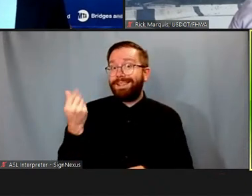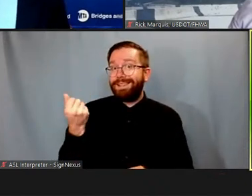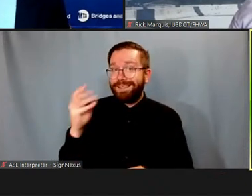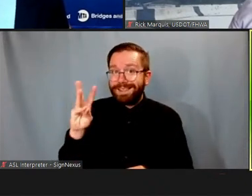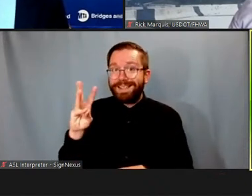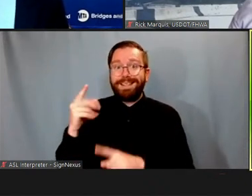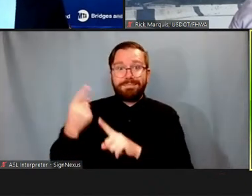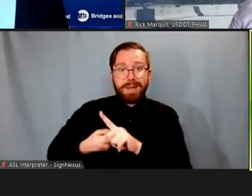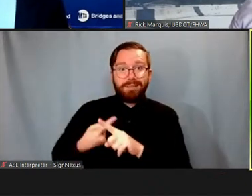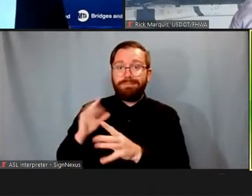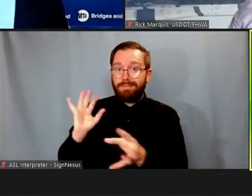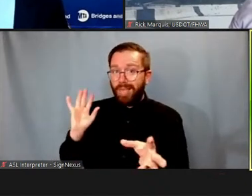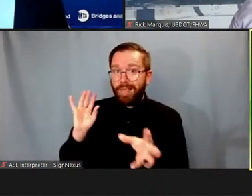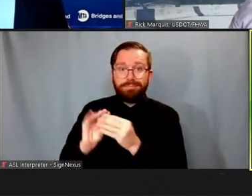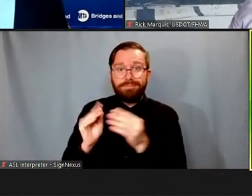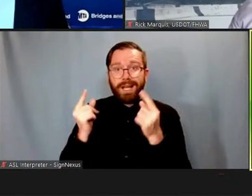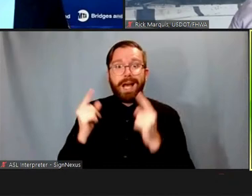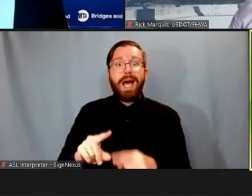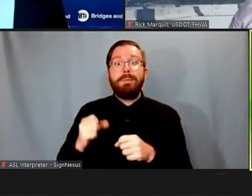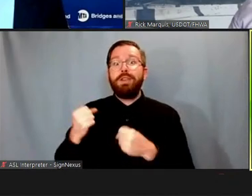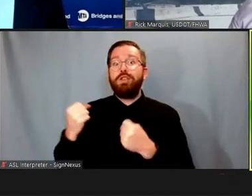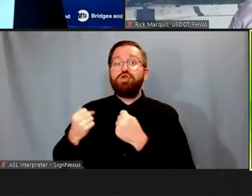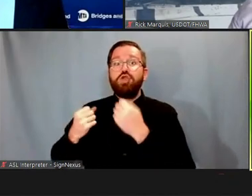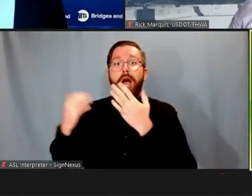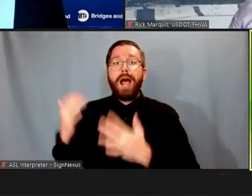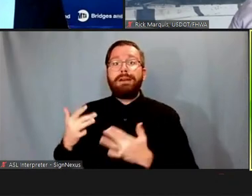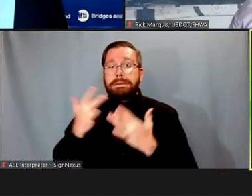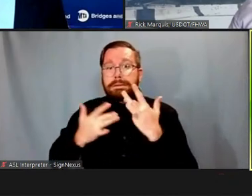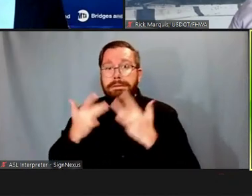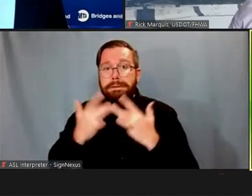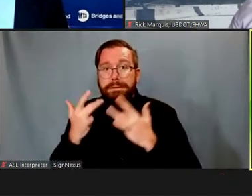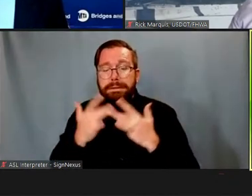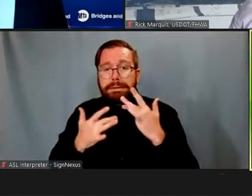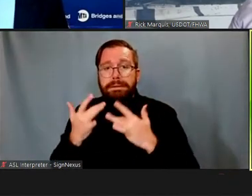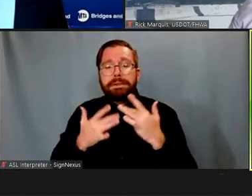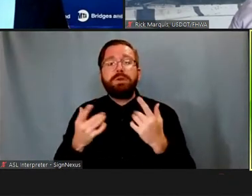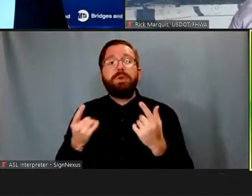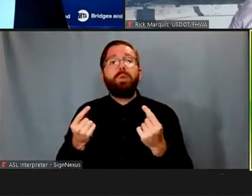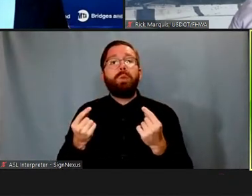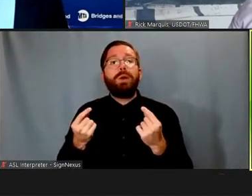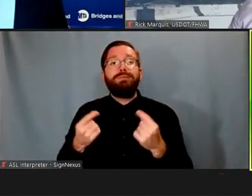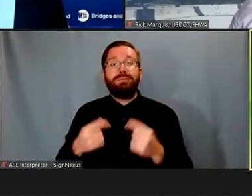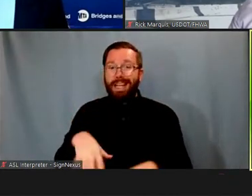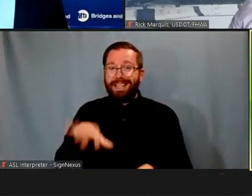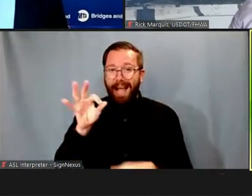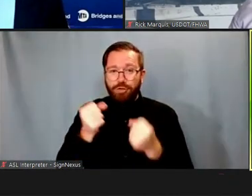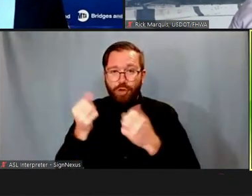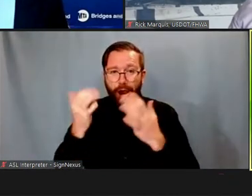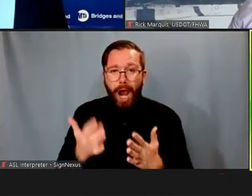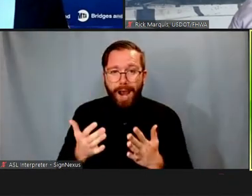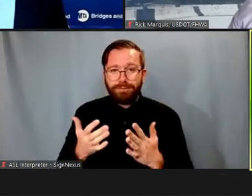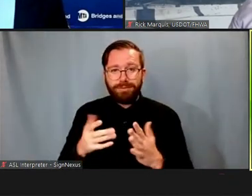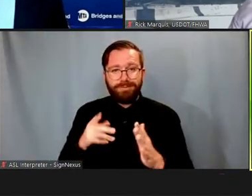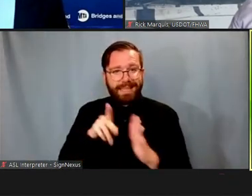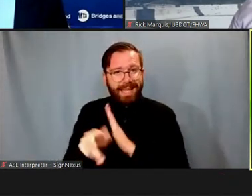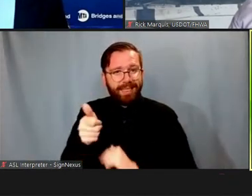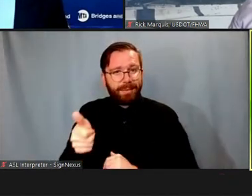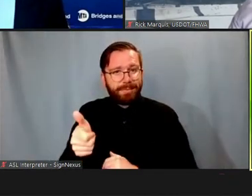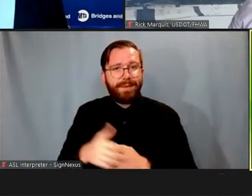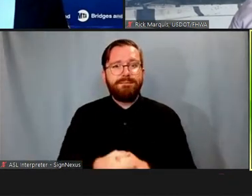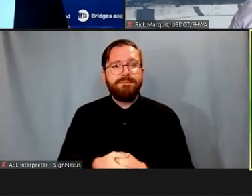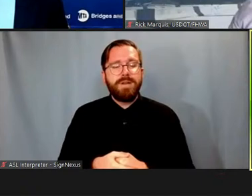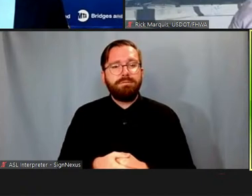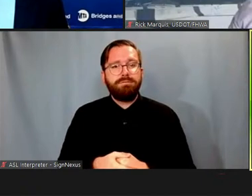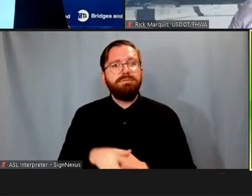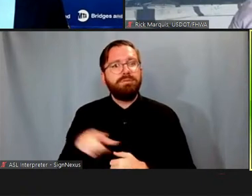the recession for drivers started nine drivers committed suicide you guys are leading the way for more